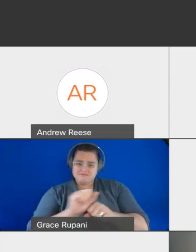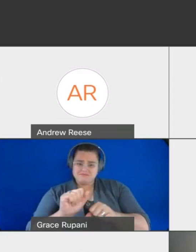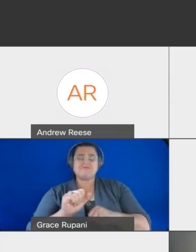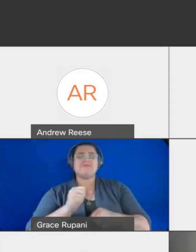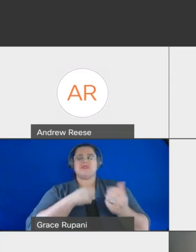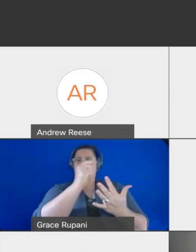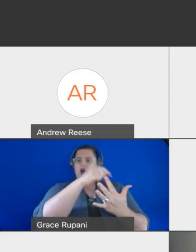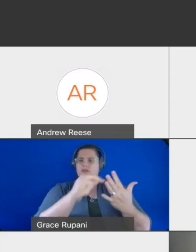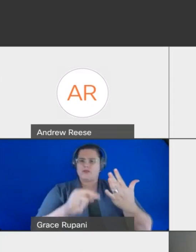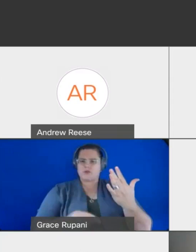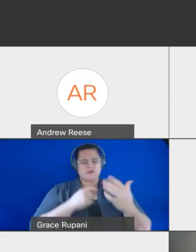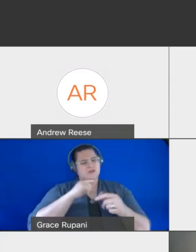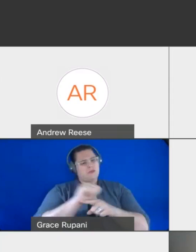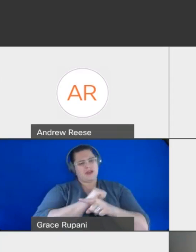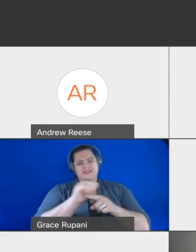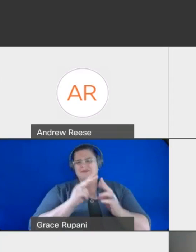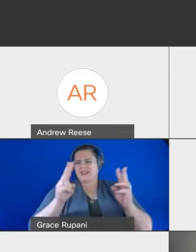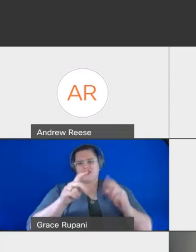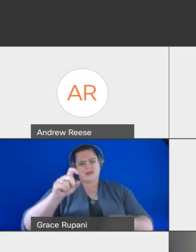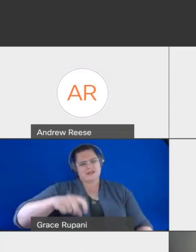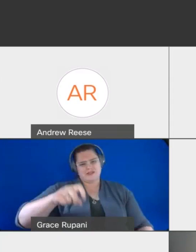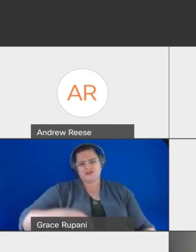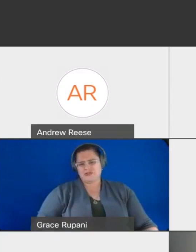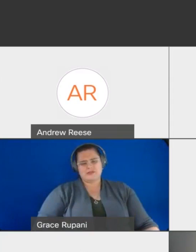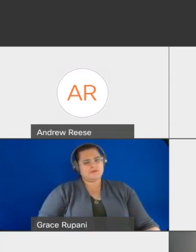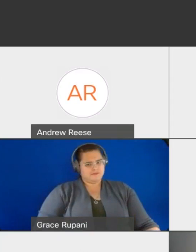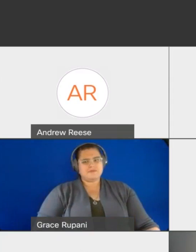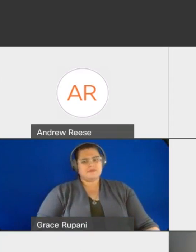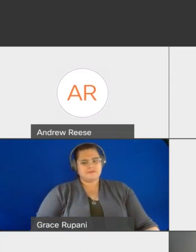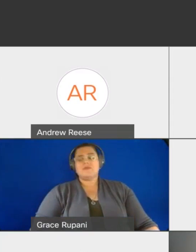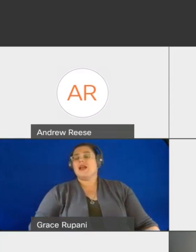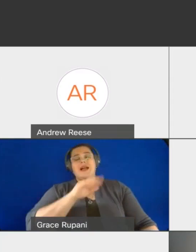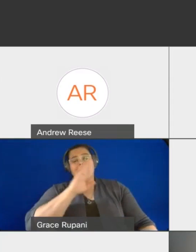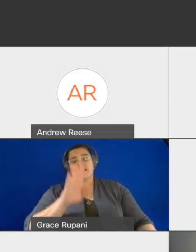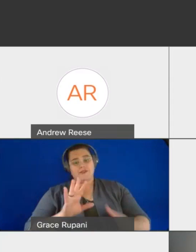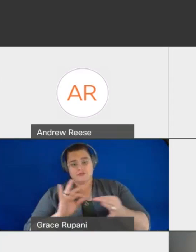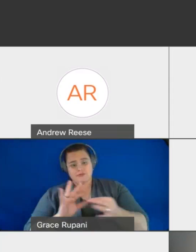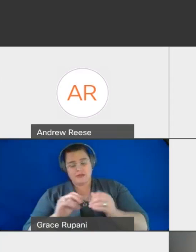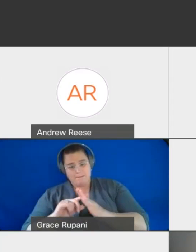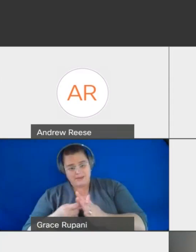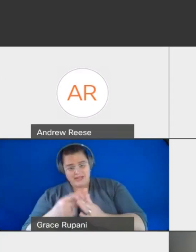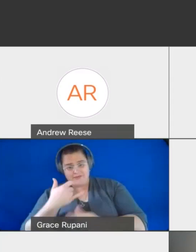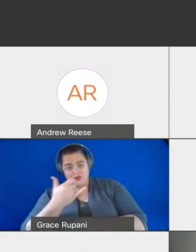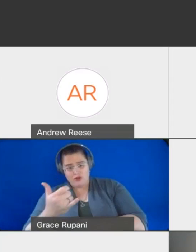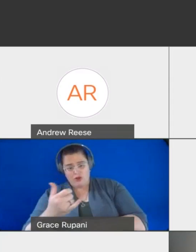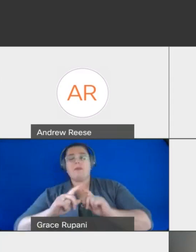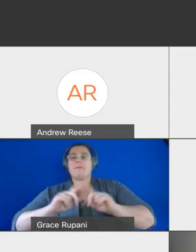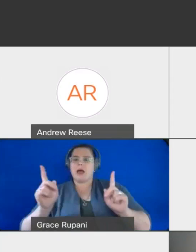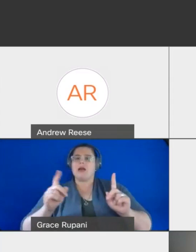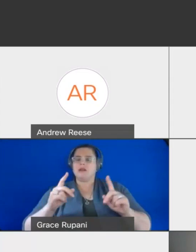essential. I didn't say at the beginning, but let me just say that